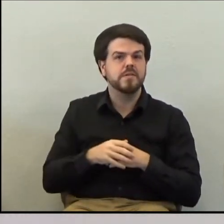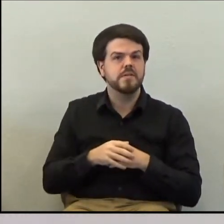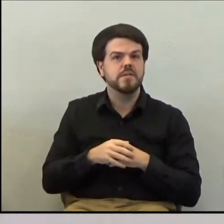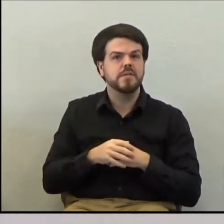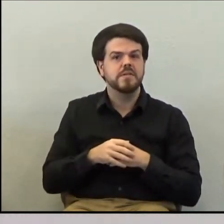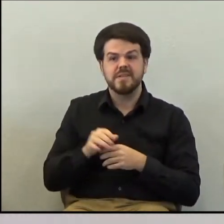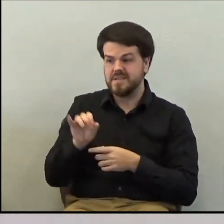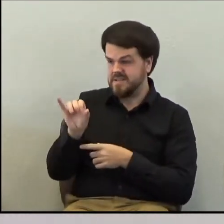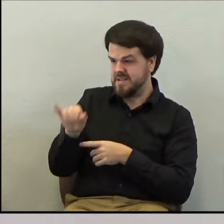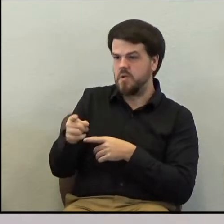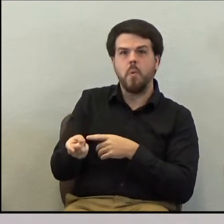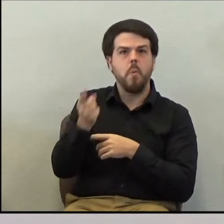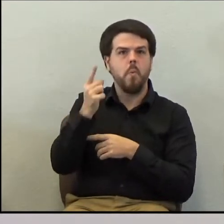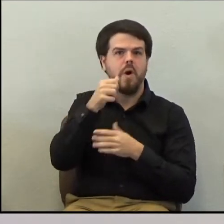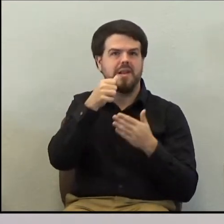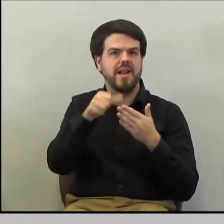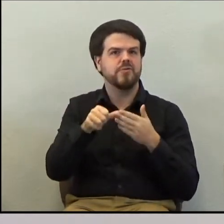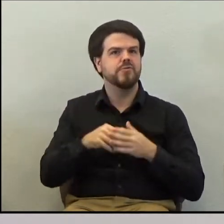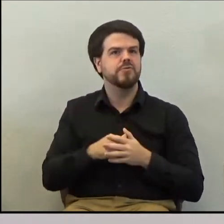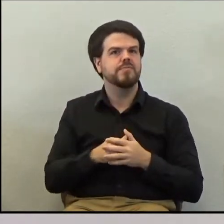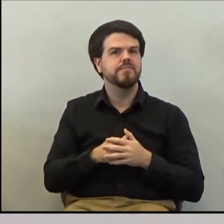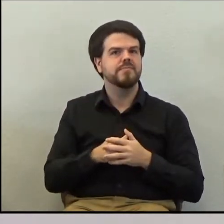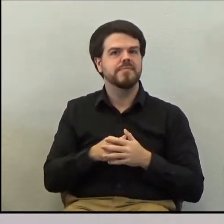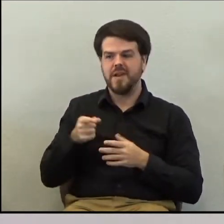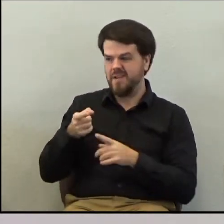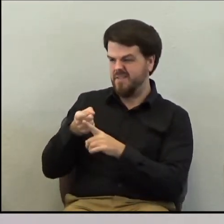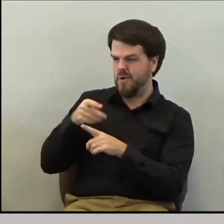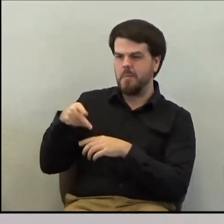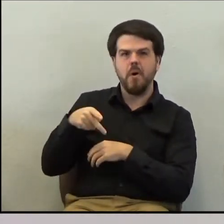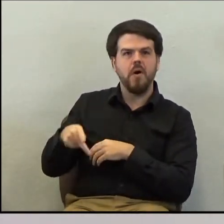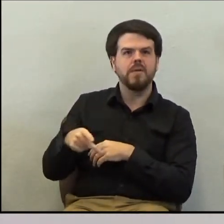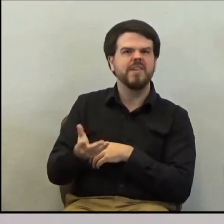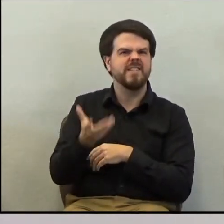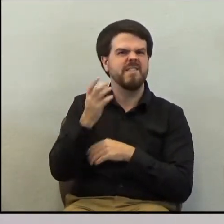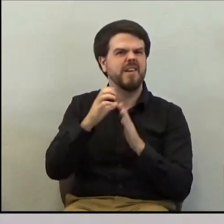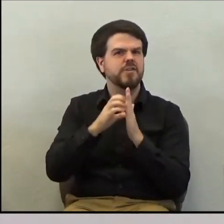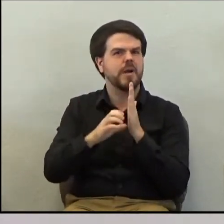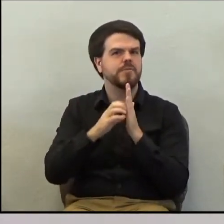this one letter from the Apostle Paul of 5 short chapters.